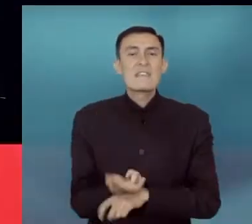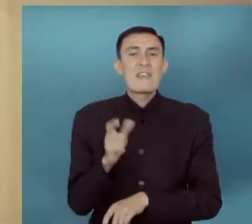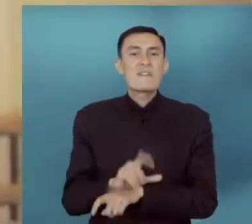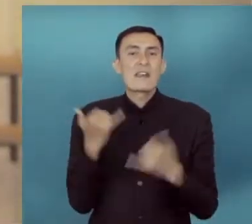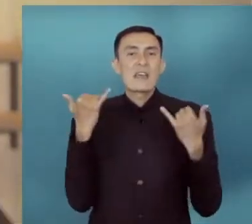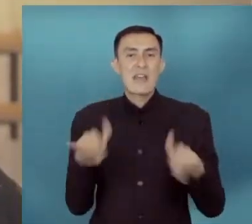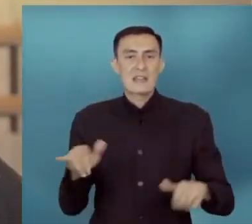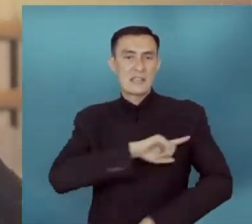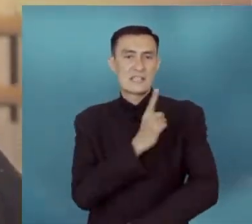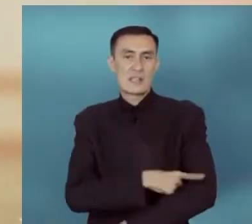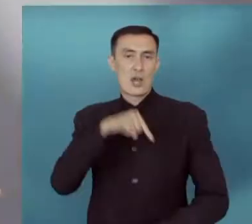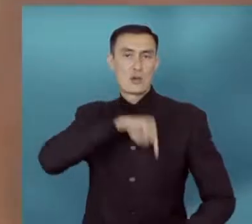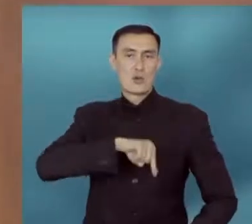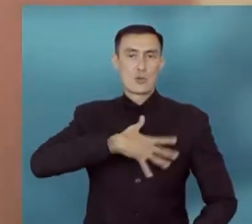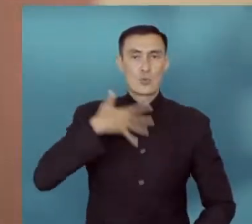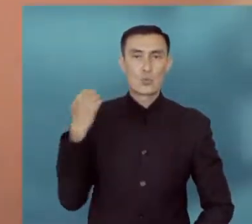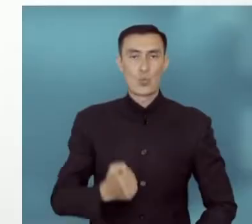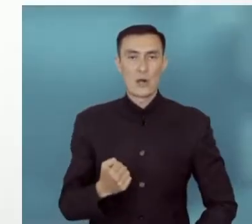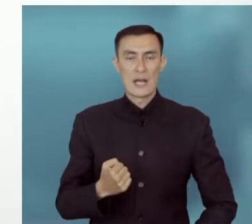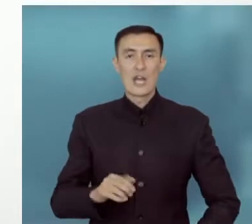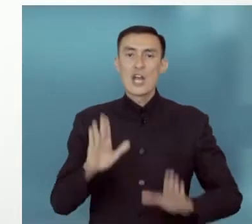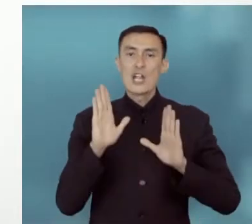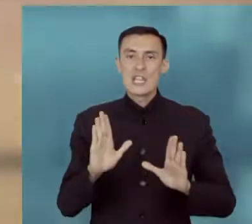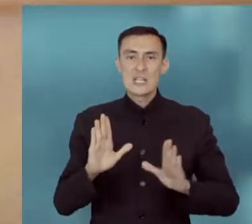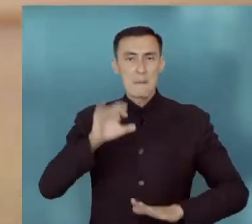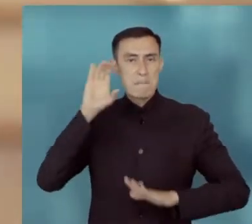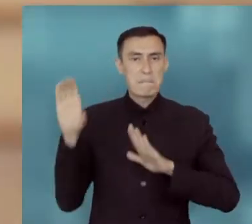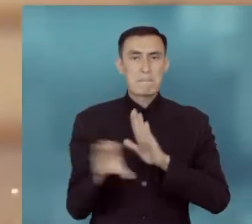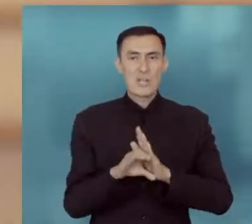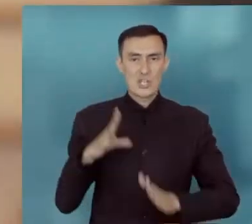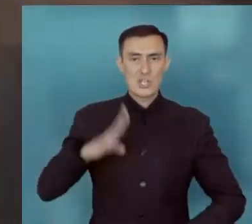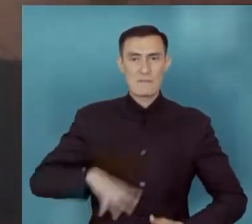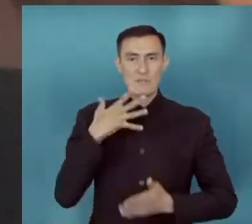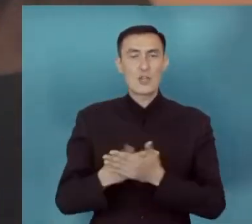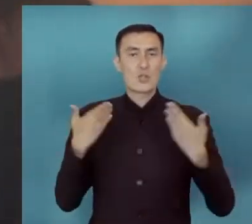subjugating yourself to your own body does it become possible to open your mind.